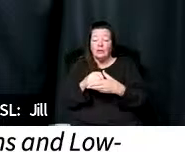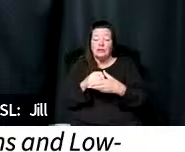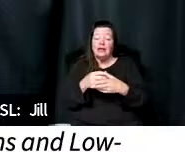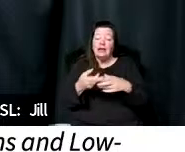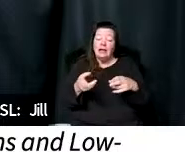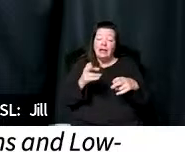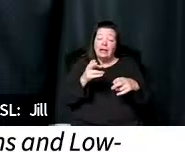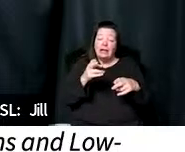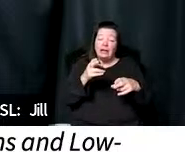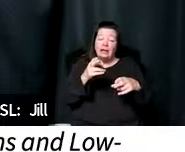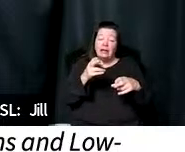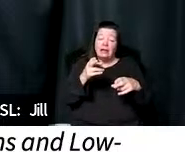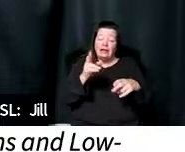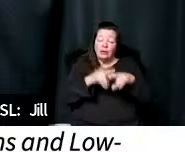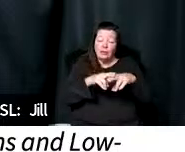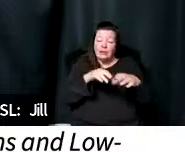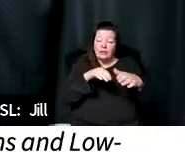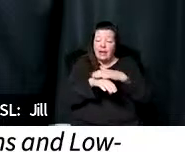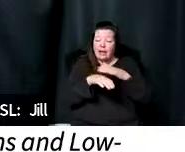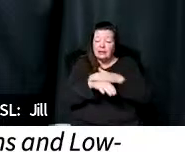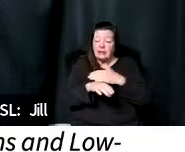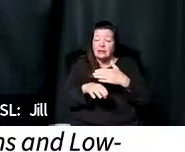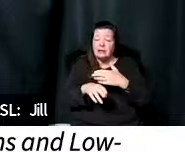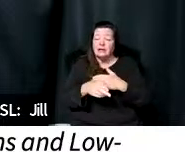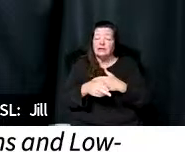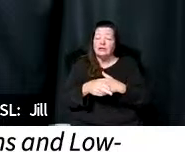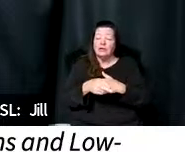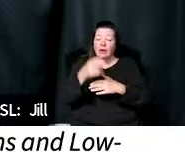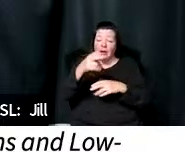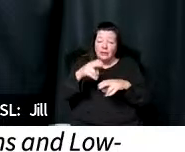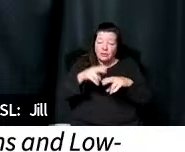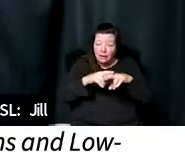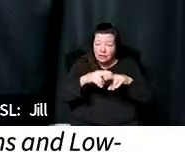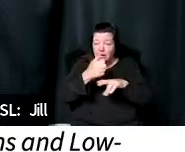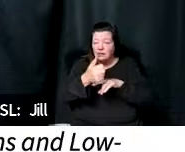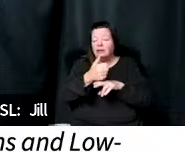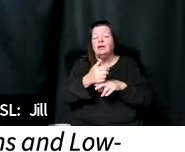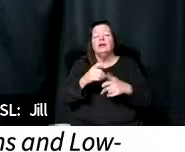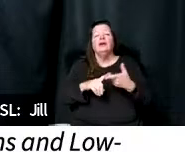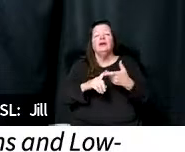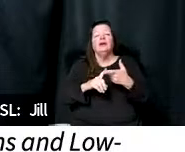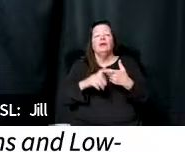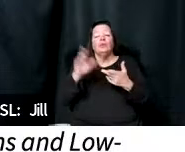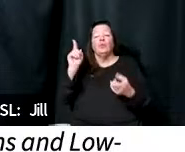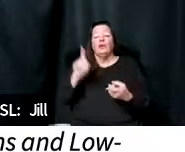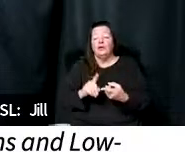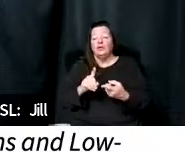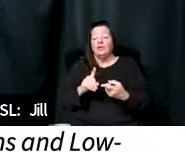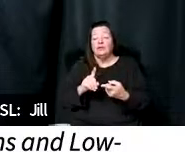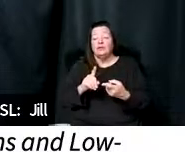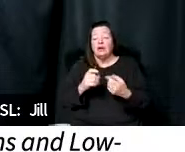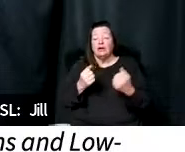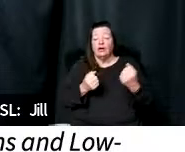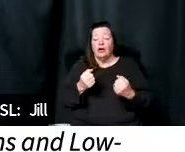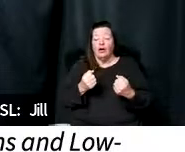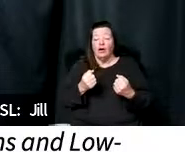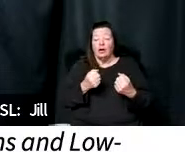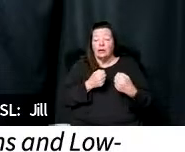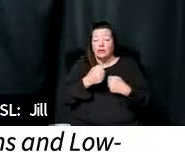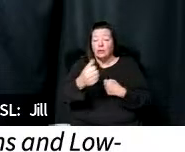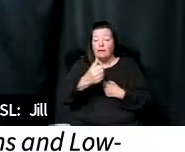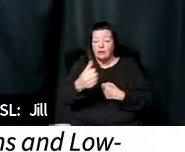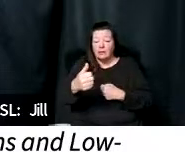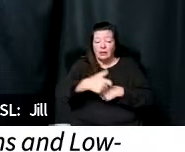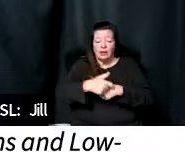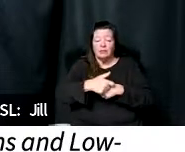increased access to high capacity transit, active transportation, and reduced vehicle travel times. That